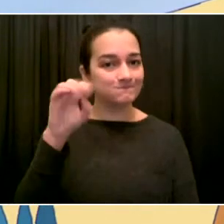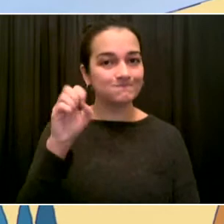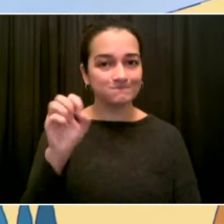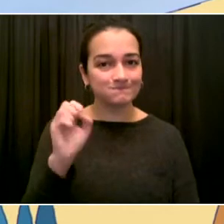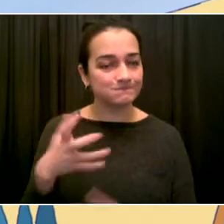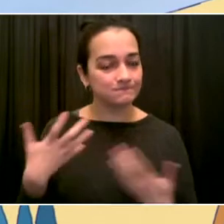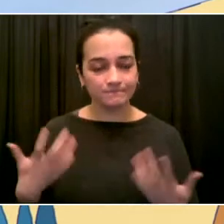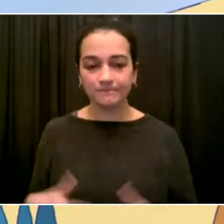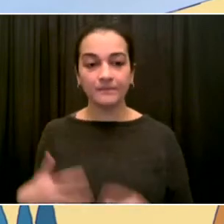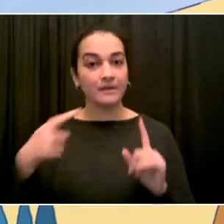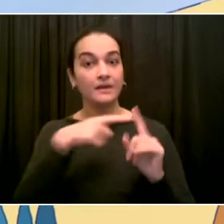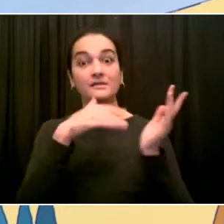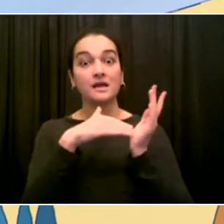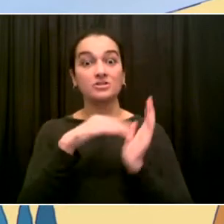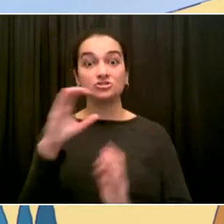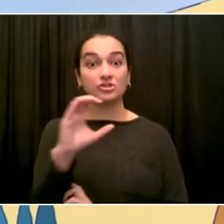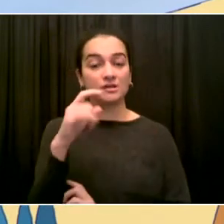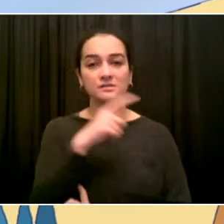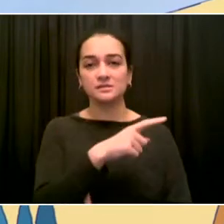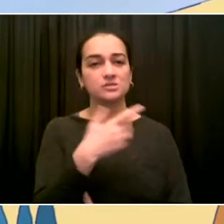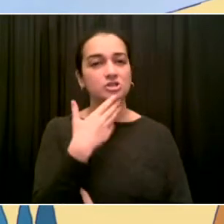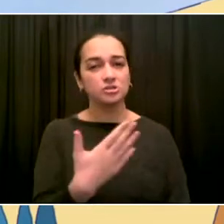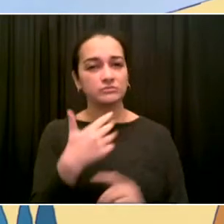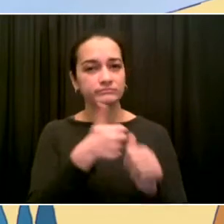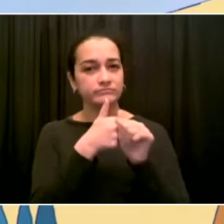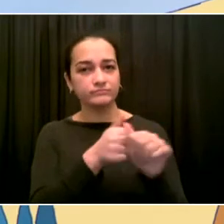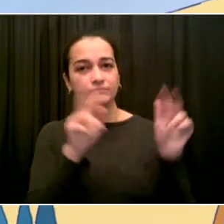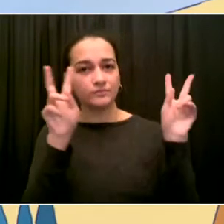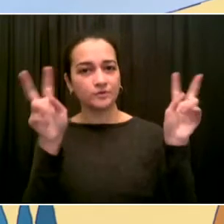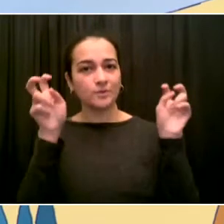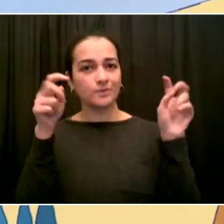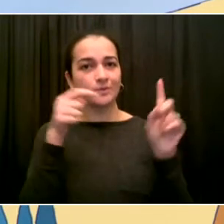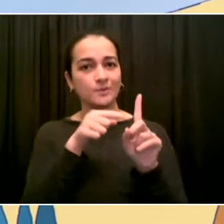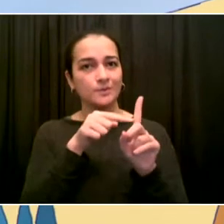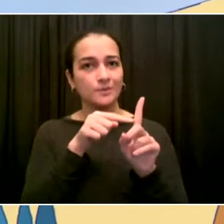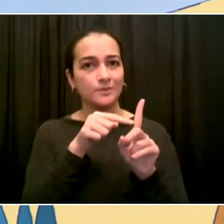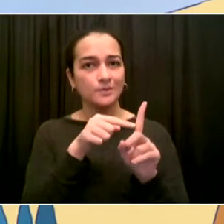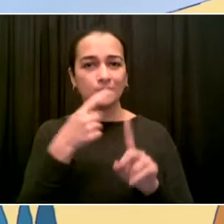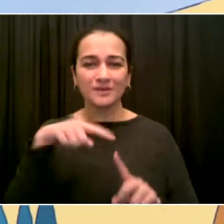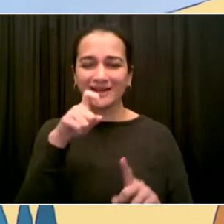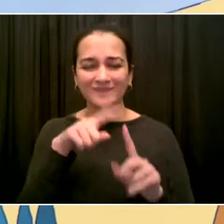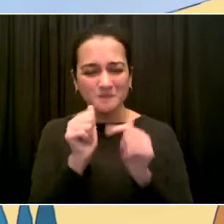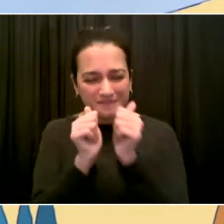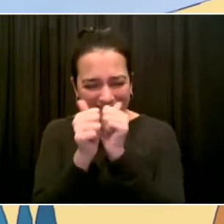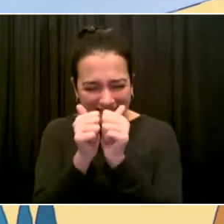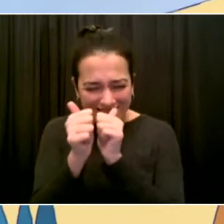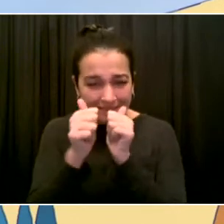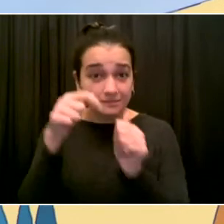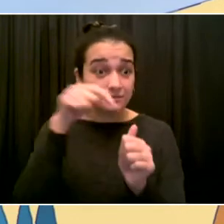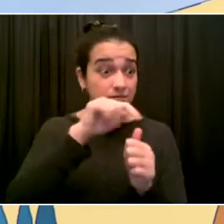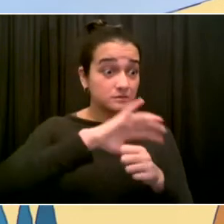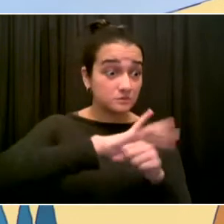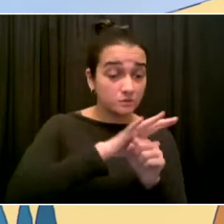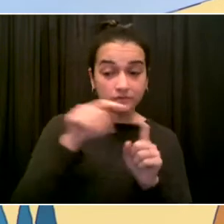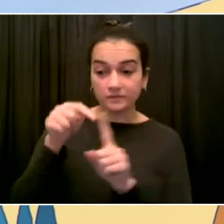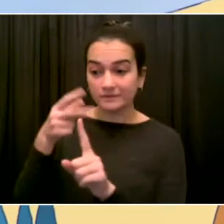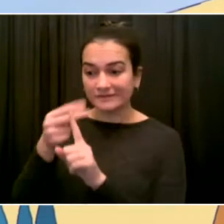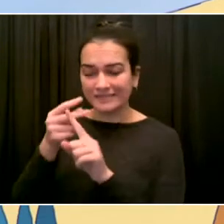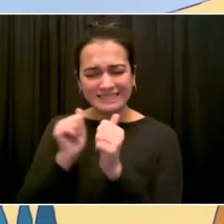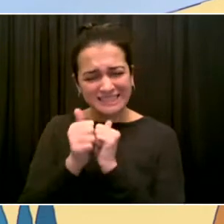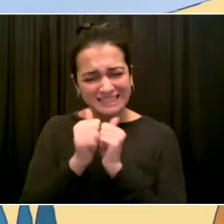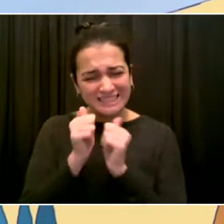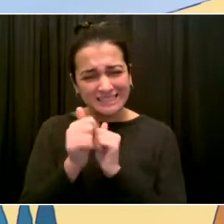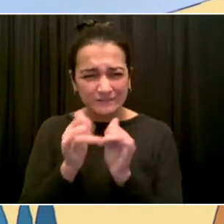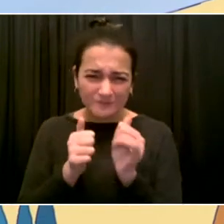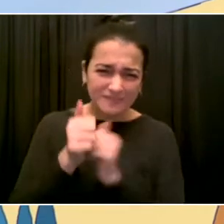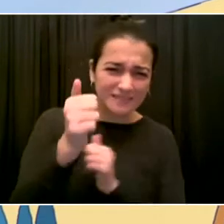to be more relentless than the virus. That says it all, everyone. New Yorkers have been more relentless than the virus. That's why we're doing as well as we're doing.